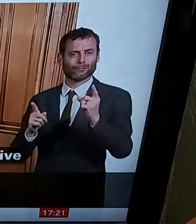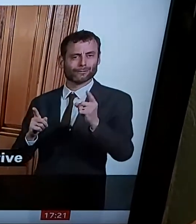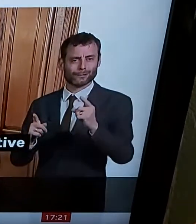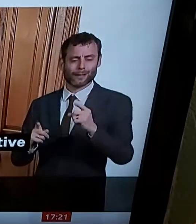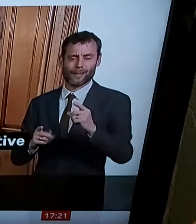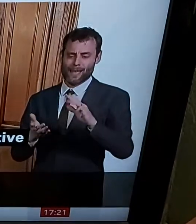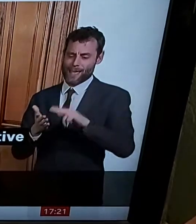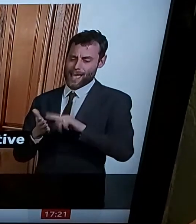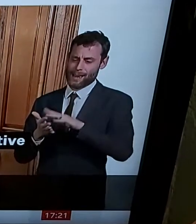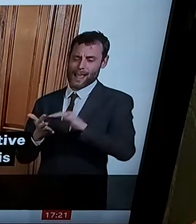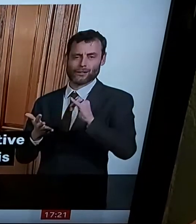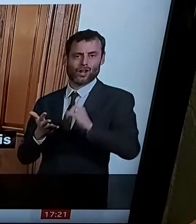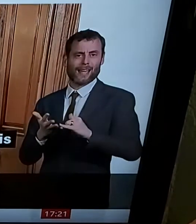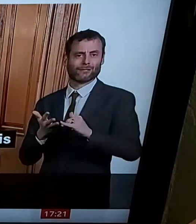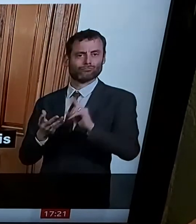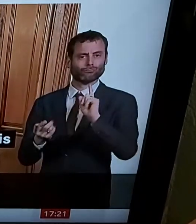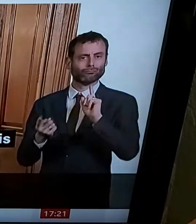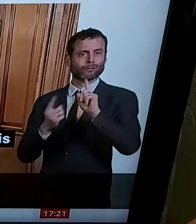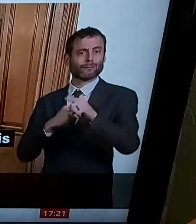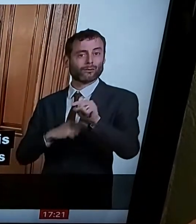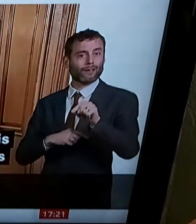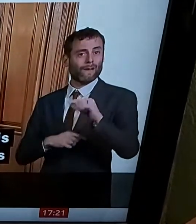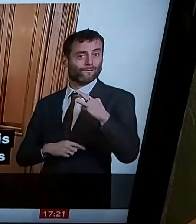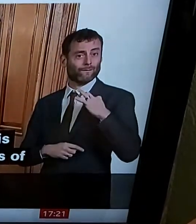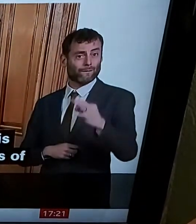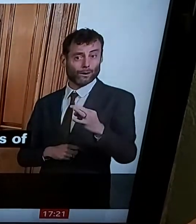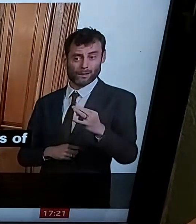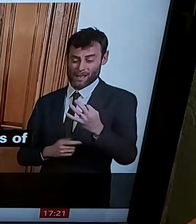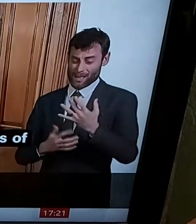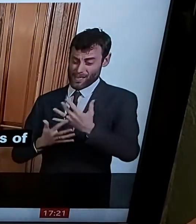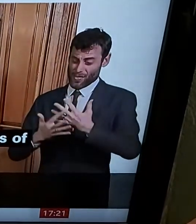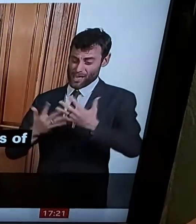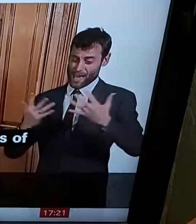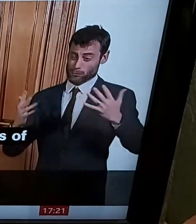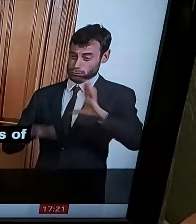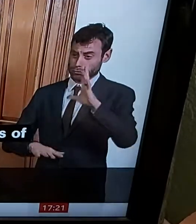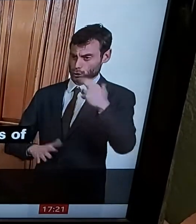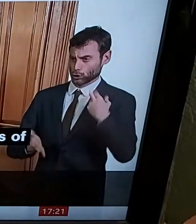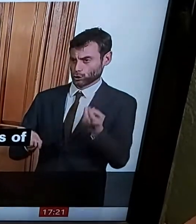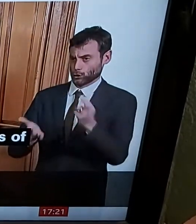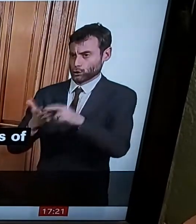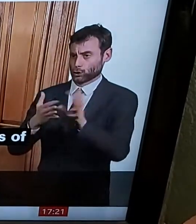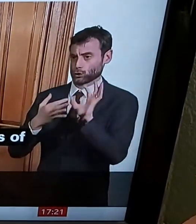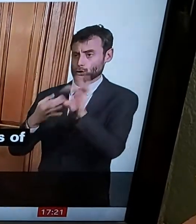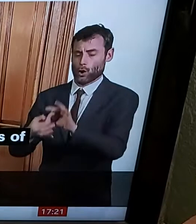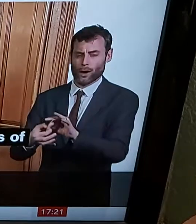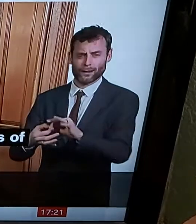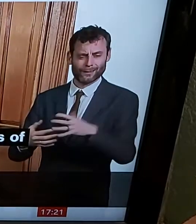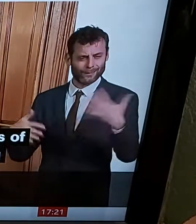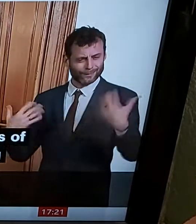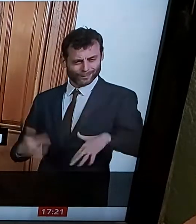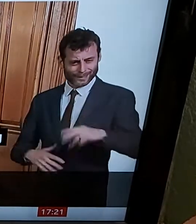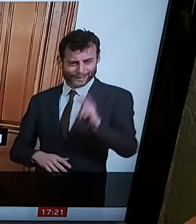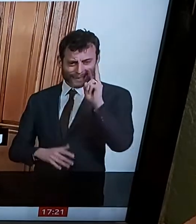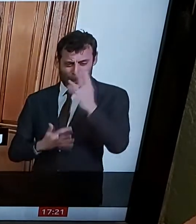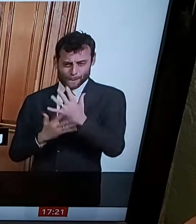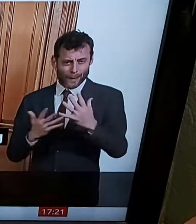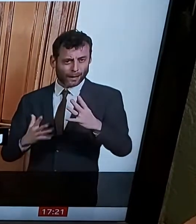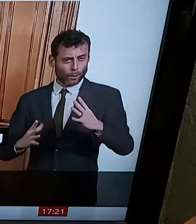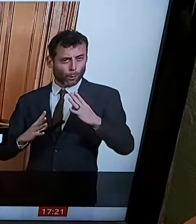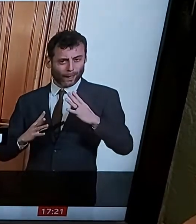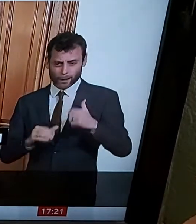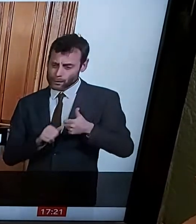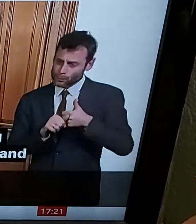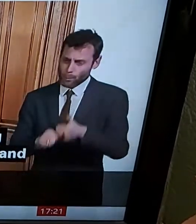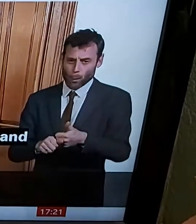people stepping up, is an amazing example of voluntarism in action and national solidarity. And we will be doing everything